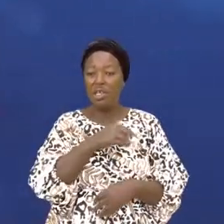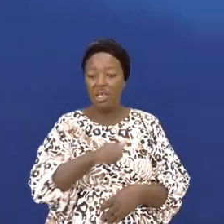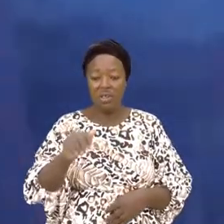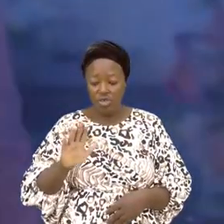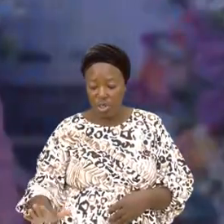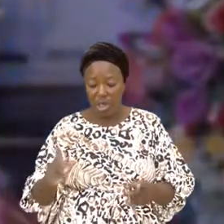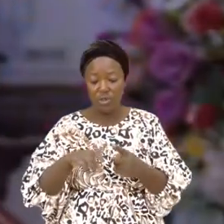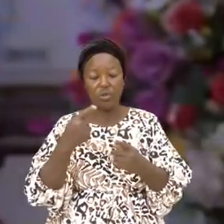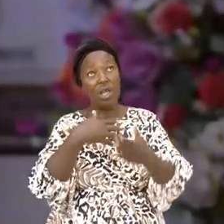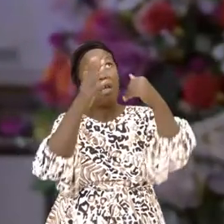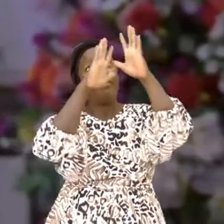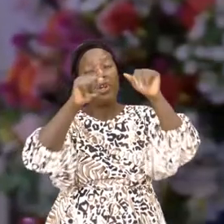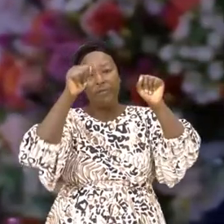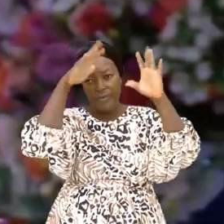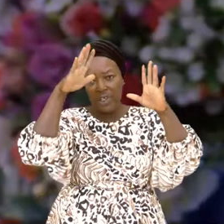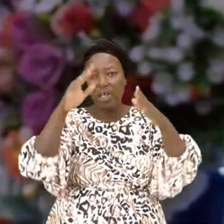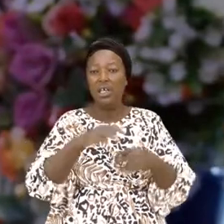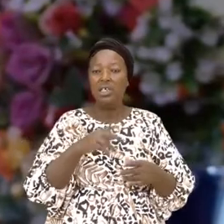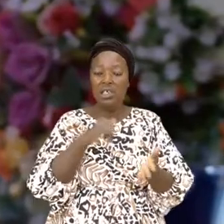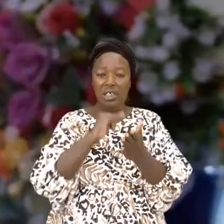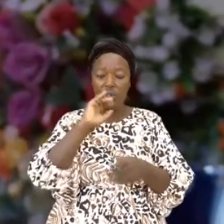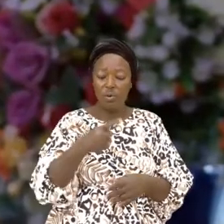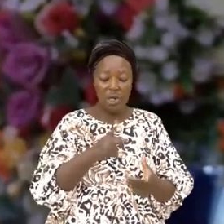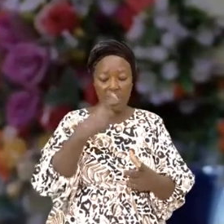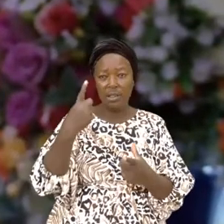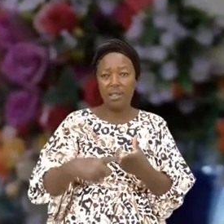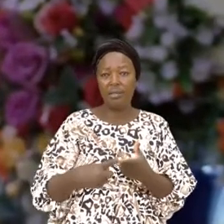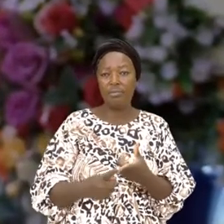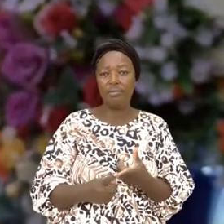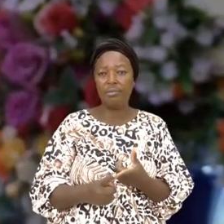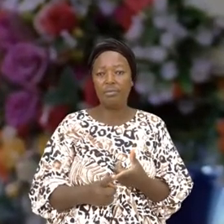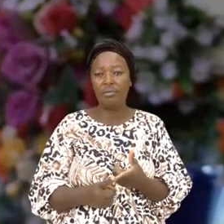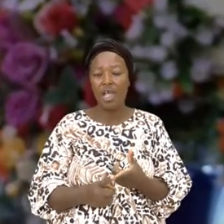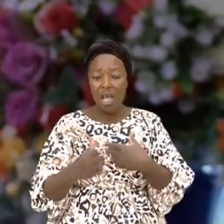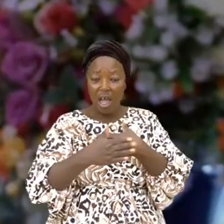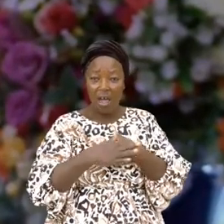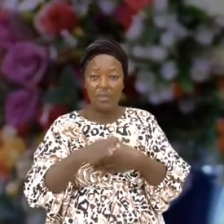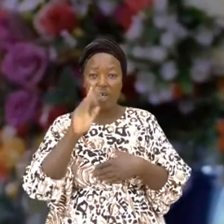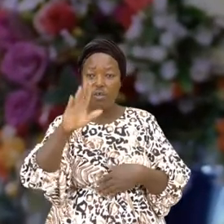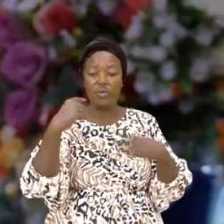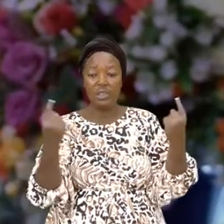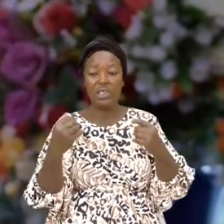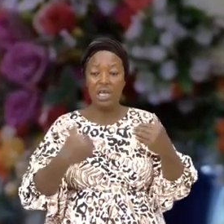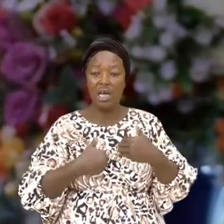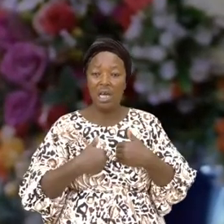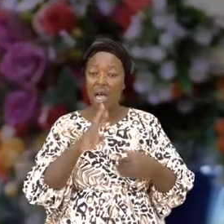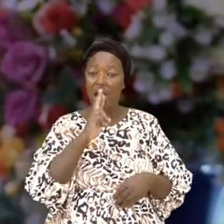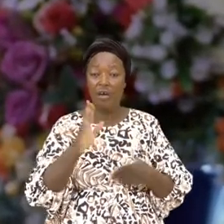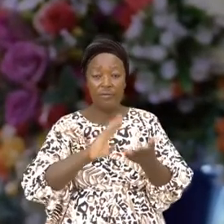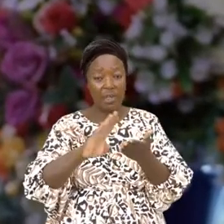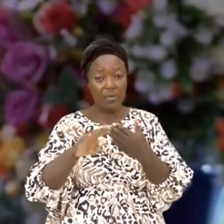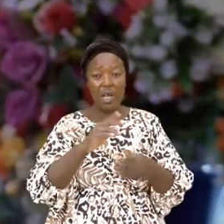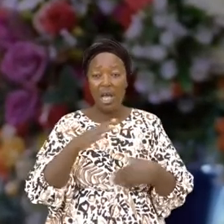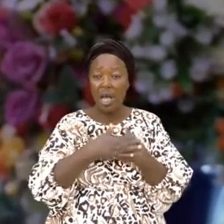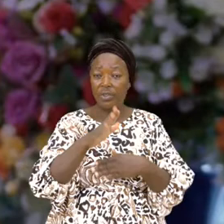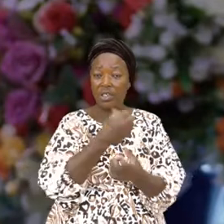the Heavenly Father. It's only then, after your sins are forgiven, after